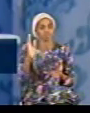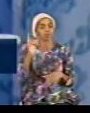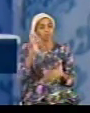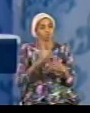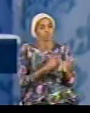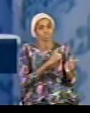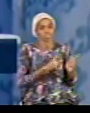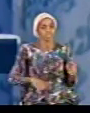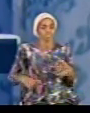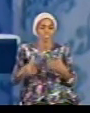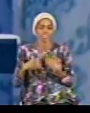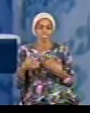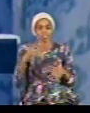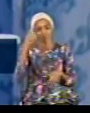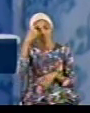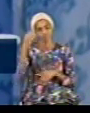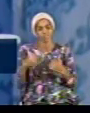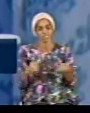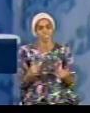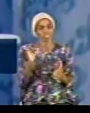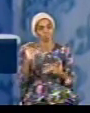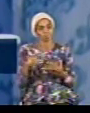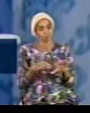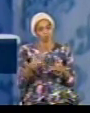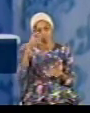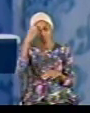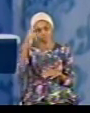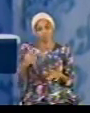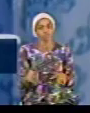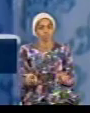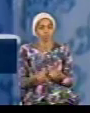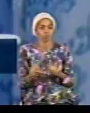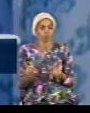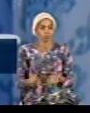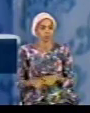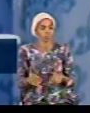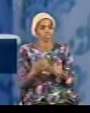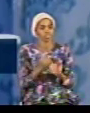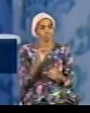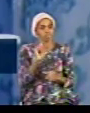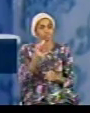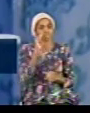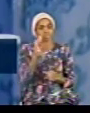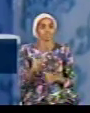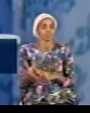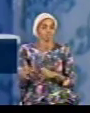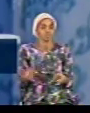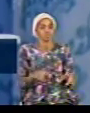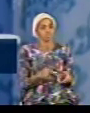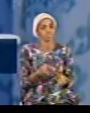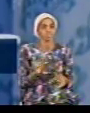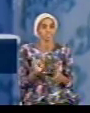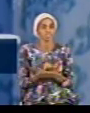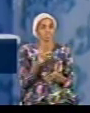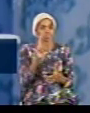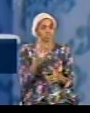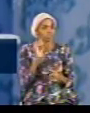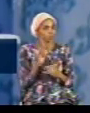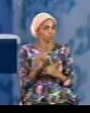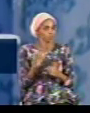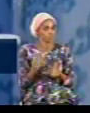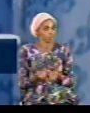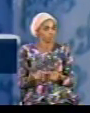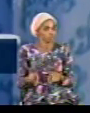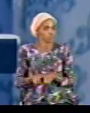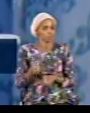for you also. So get yourself ready so that you also, you share your testimony, and people